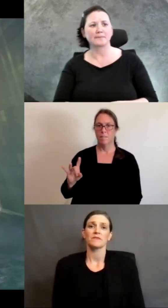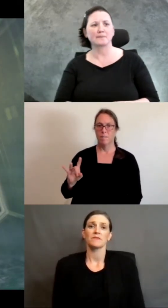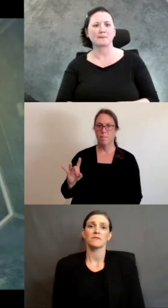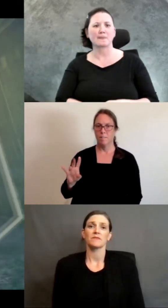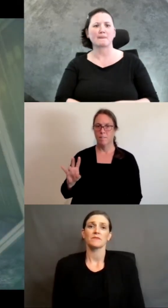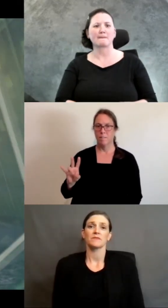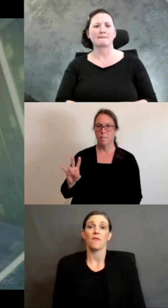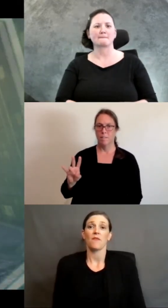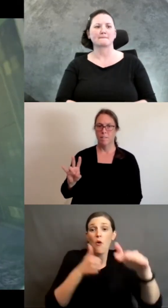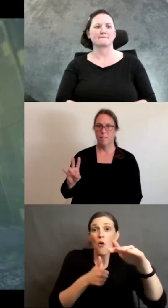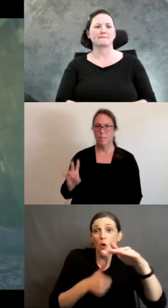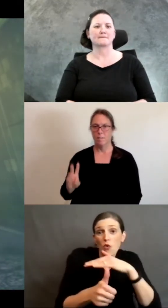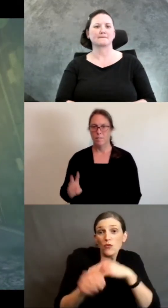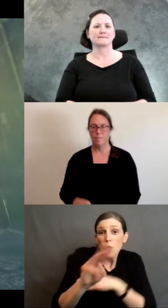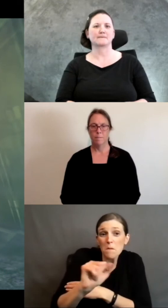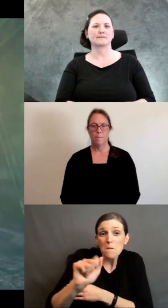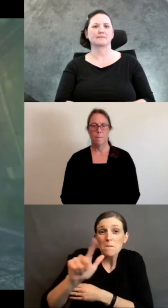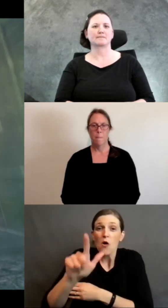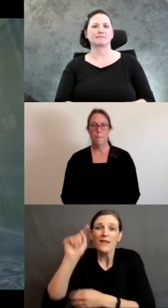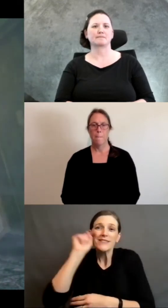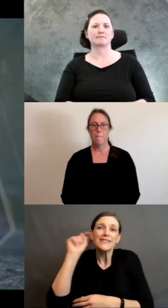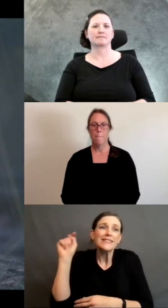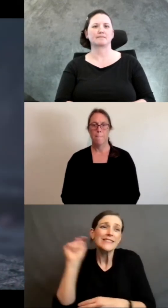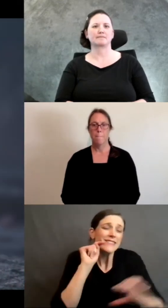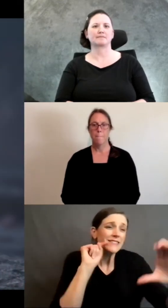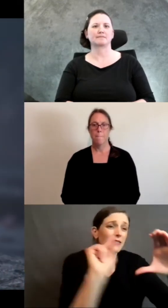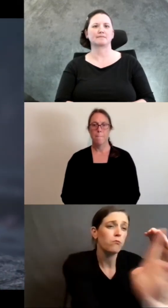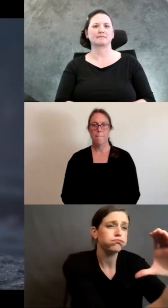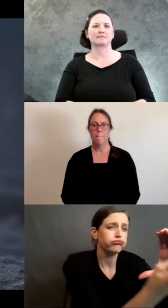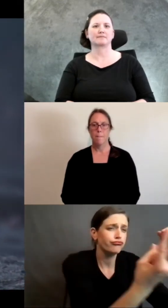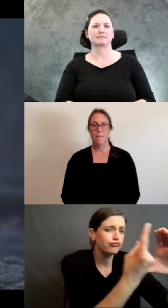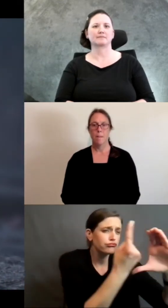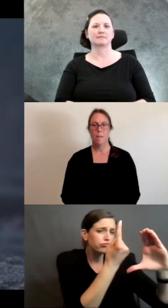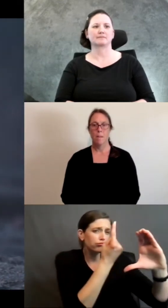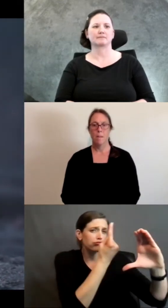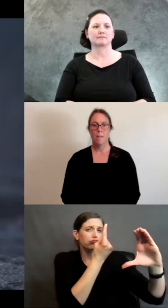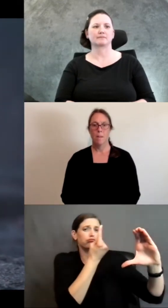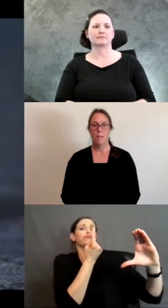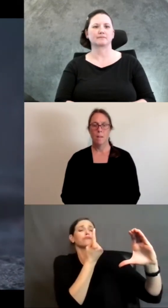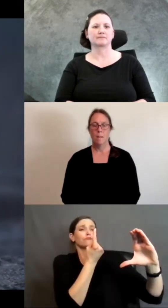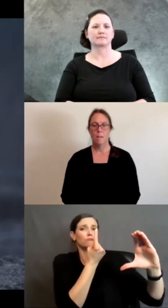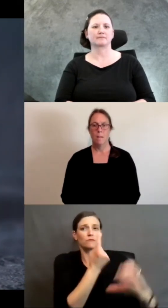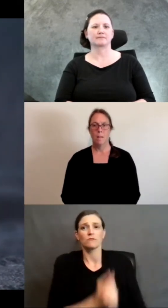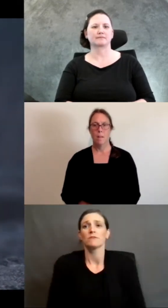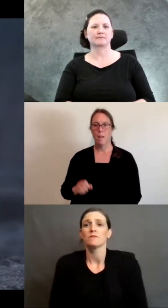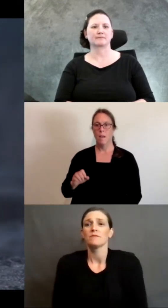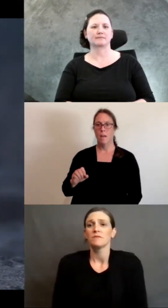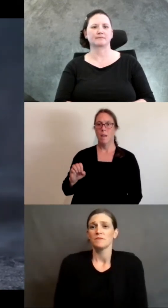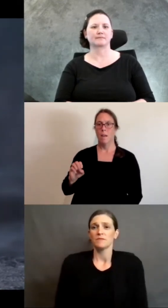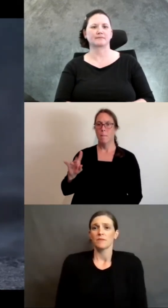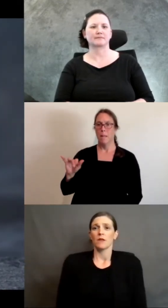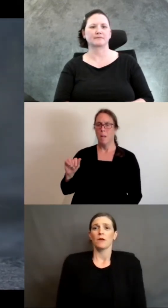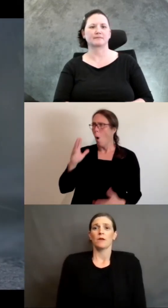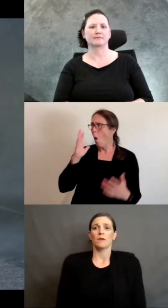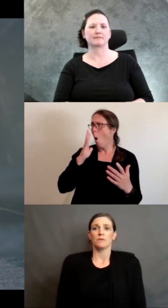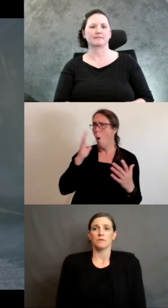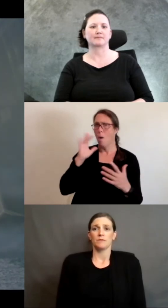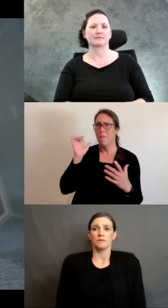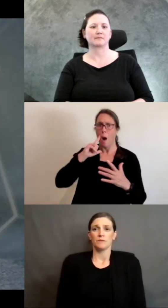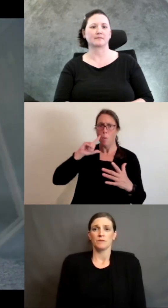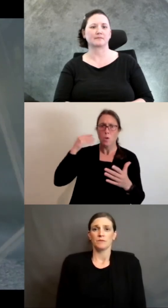Underneath the mall, the teens have just emerged from the portal. Ooh, that was close. I don't think we have much